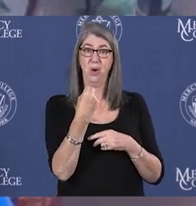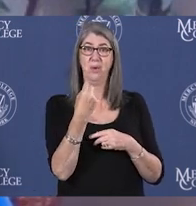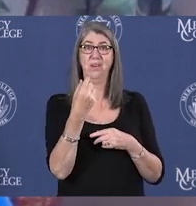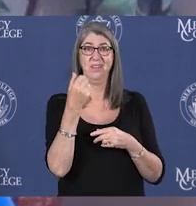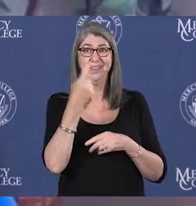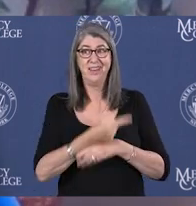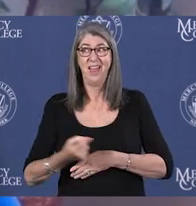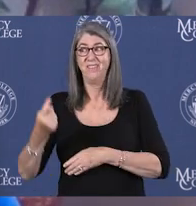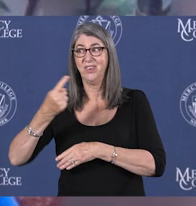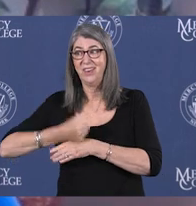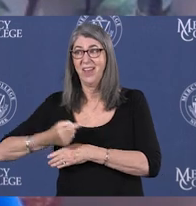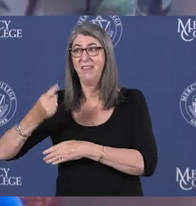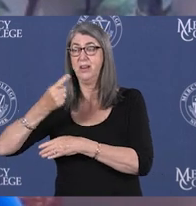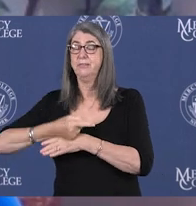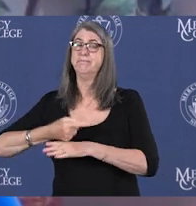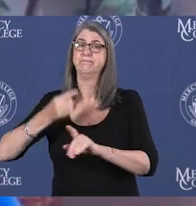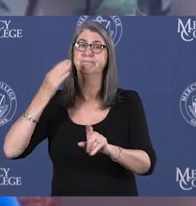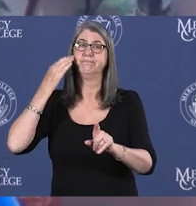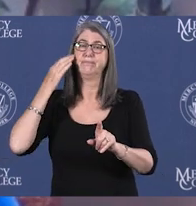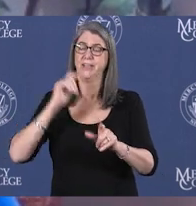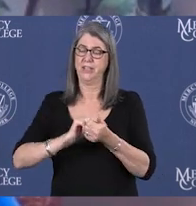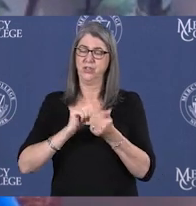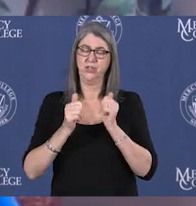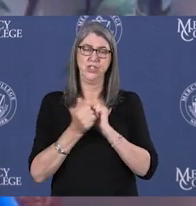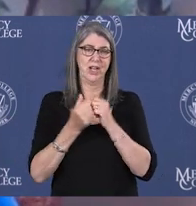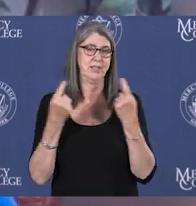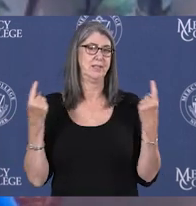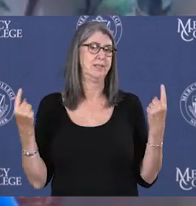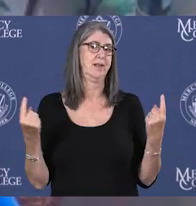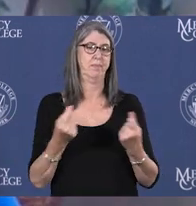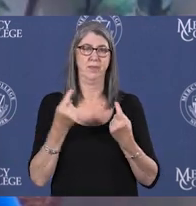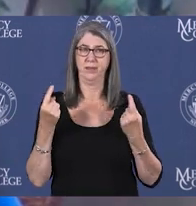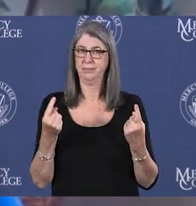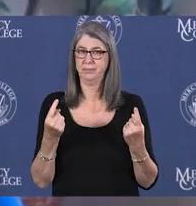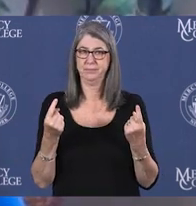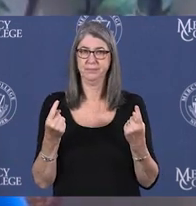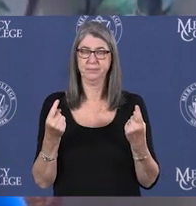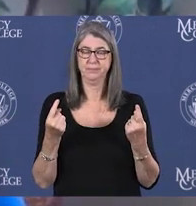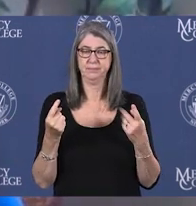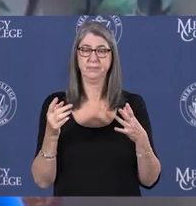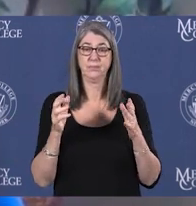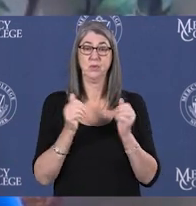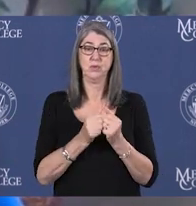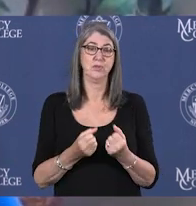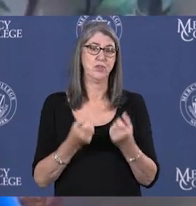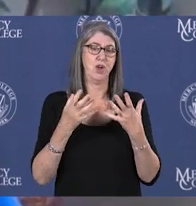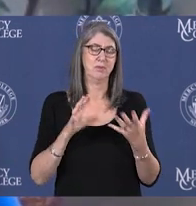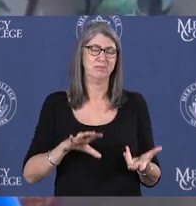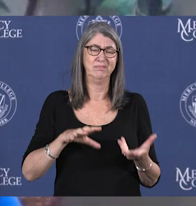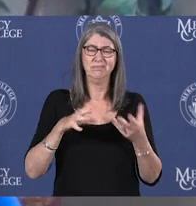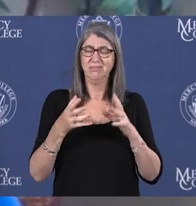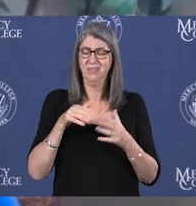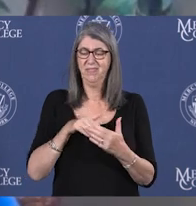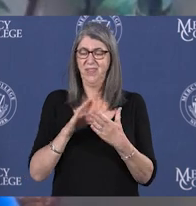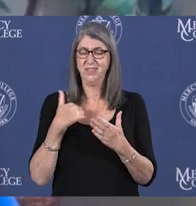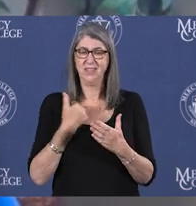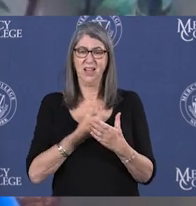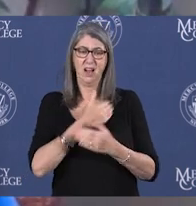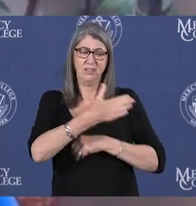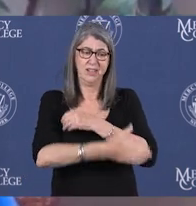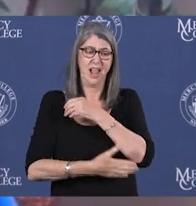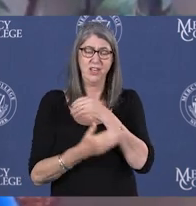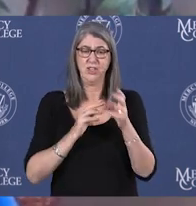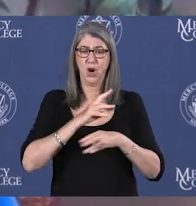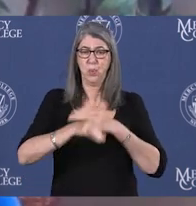in a row, I know I need to change something. With so much turmoil facing our nation and